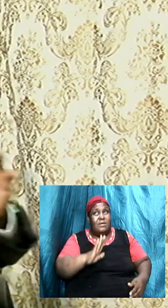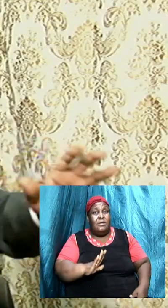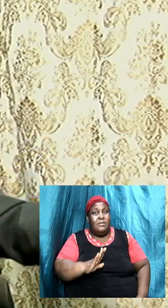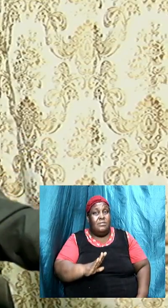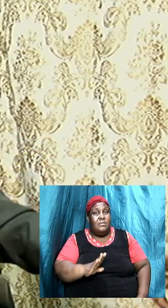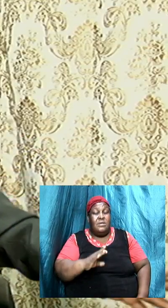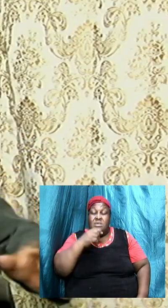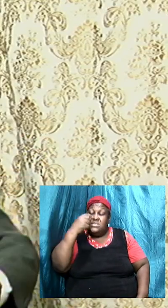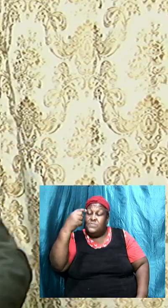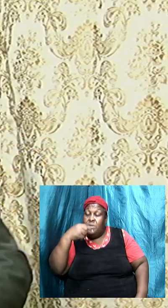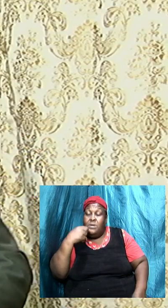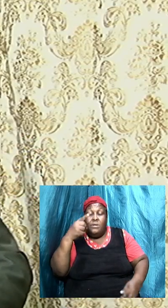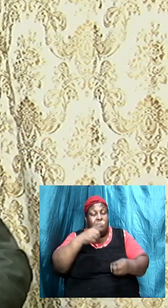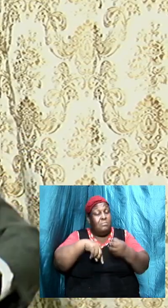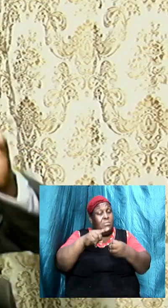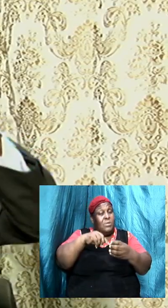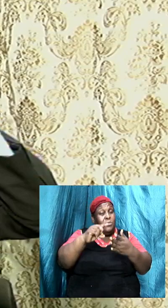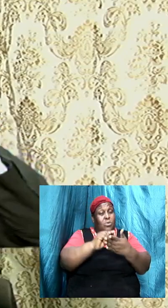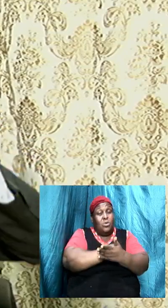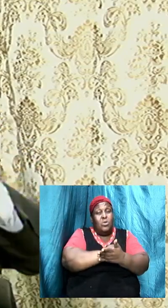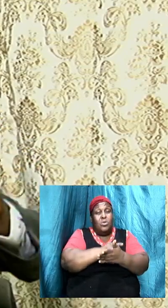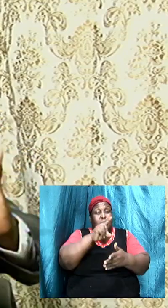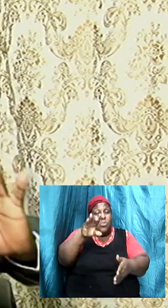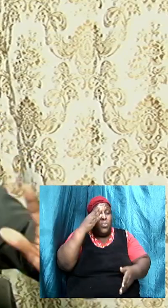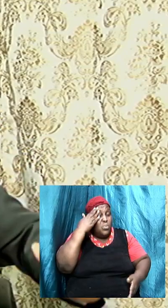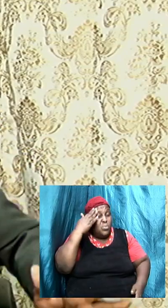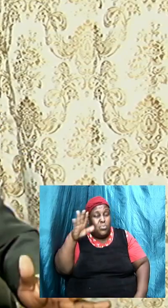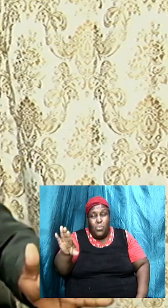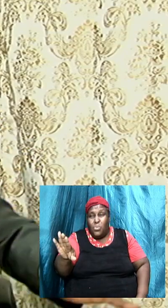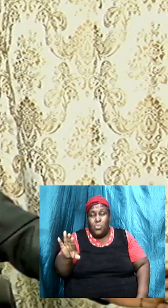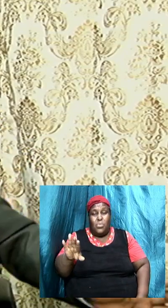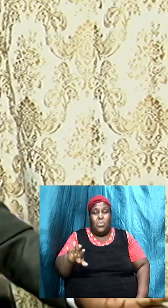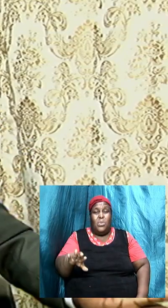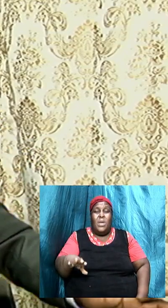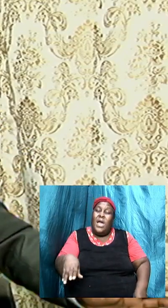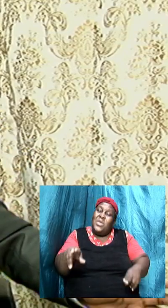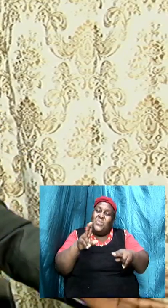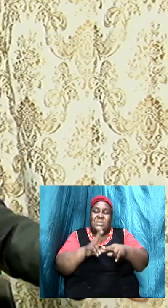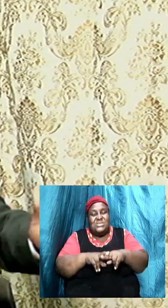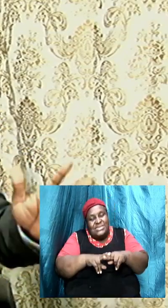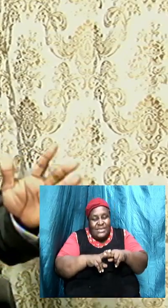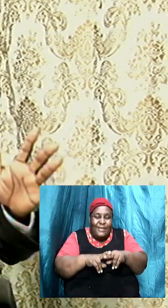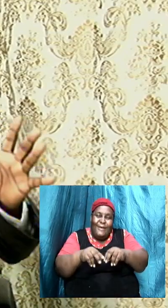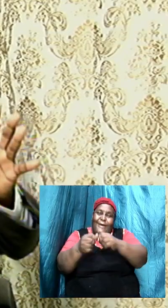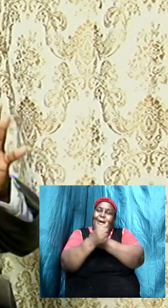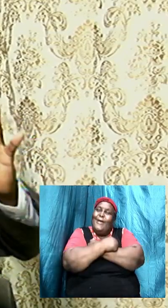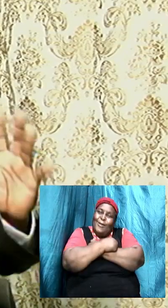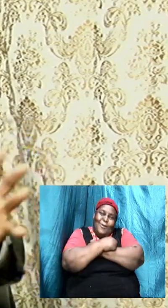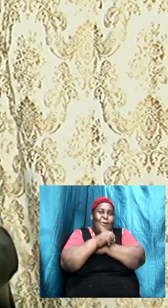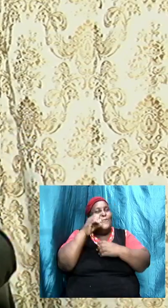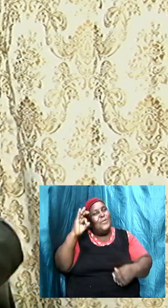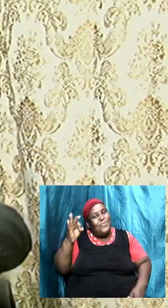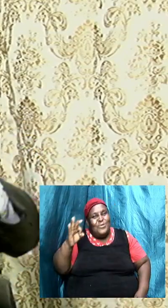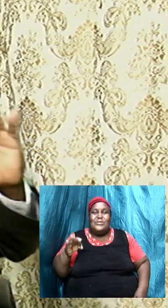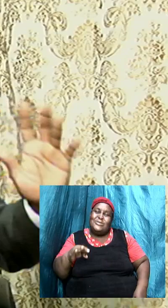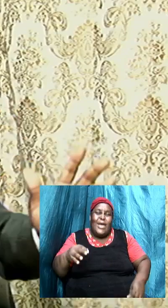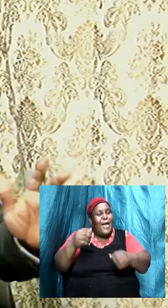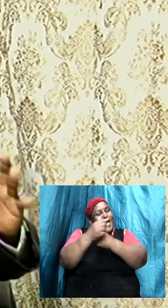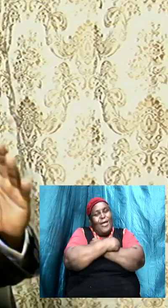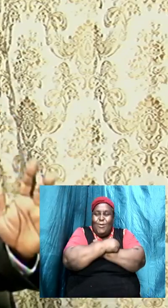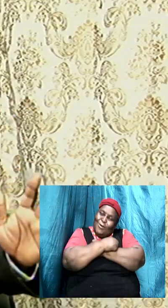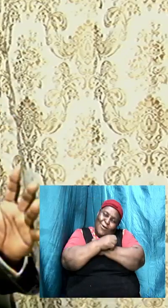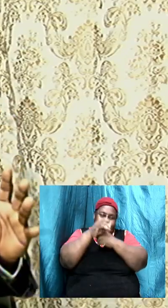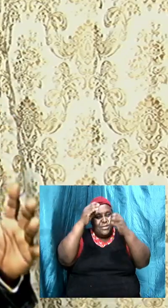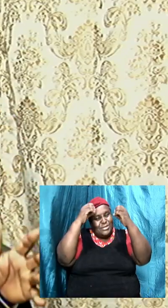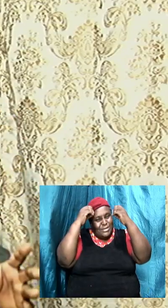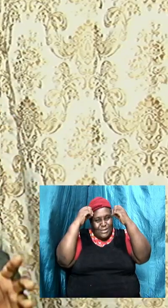So you will not know. And you will sit and you will listen and you get to love this preacher. And then you love this teacher and